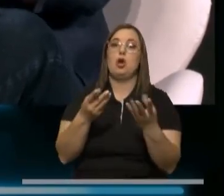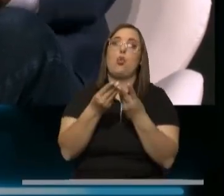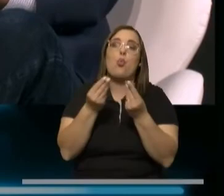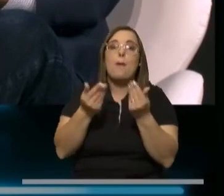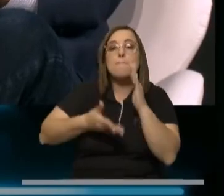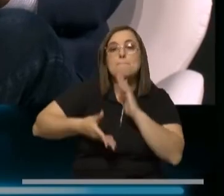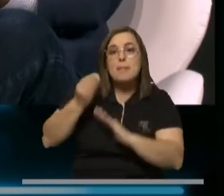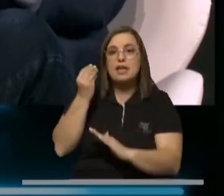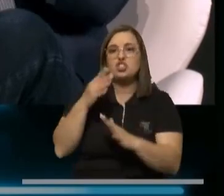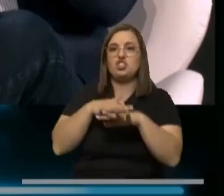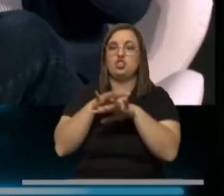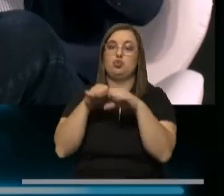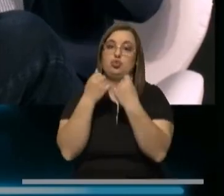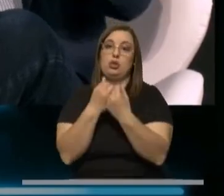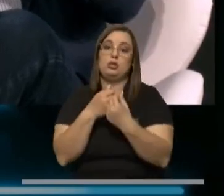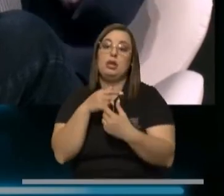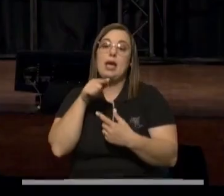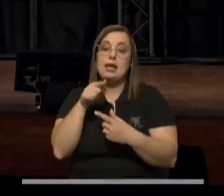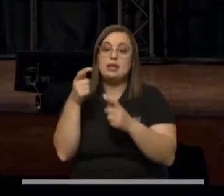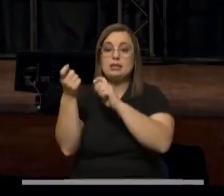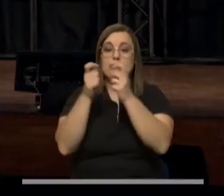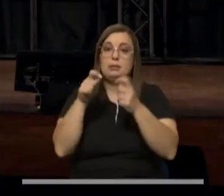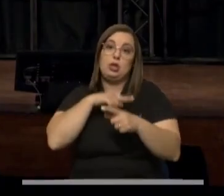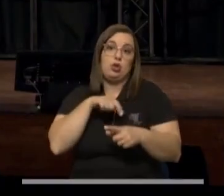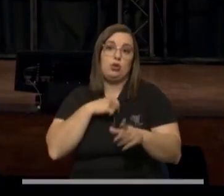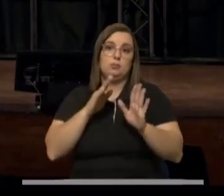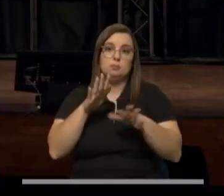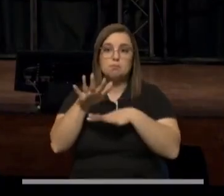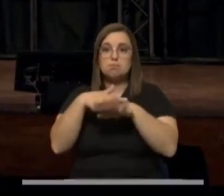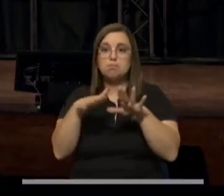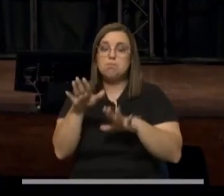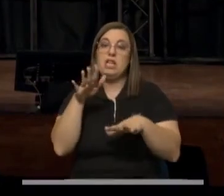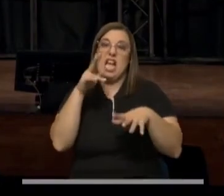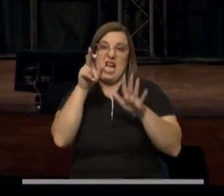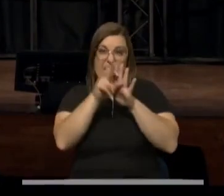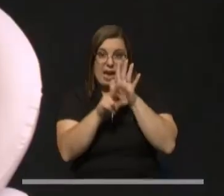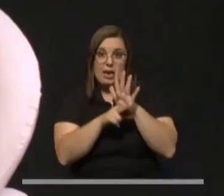greater quality to social networks. This is kind of,